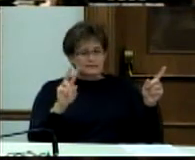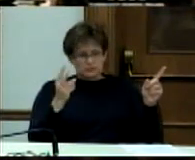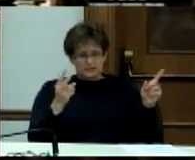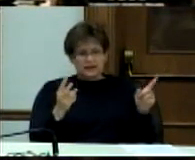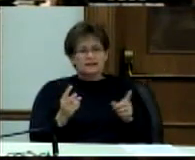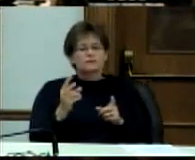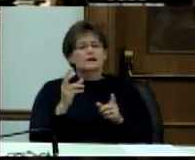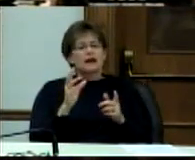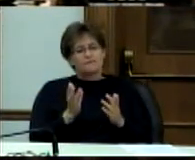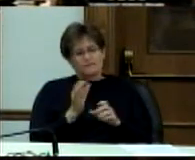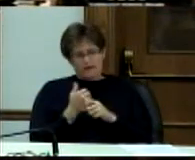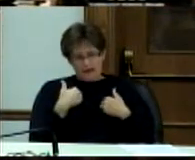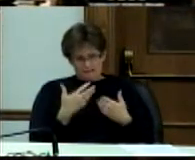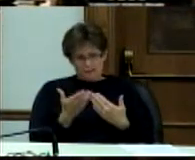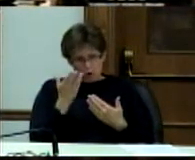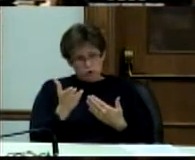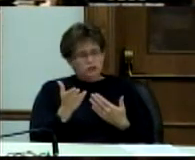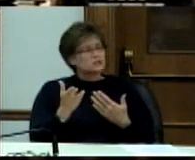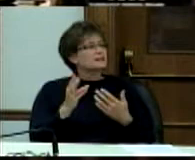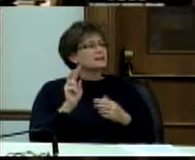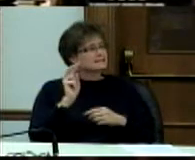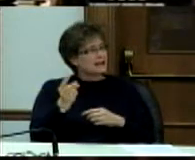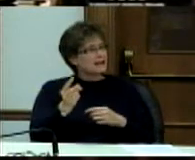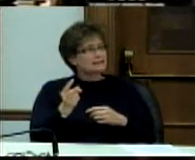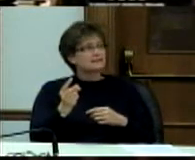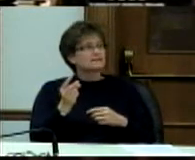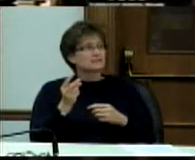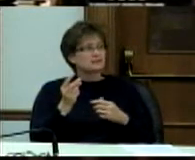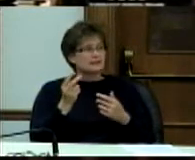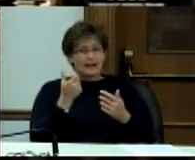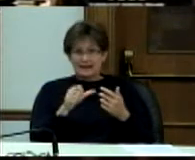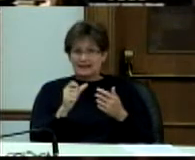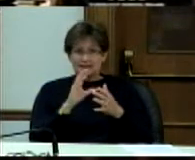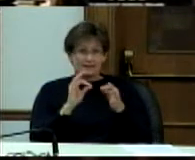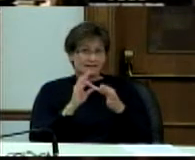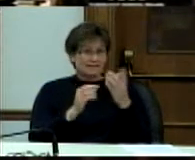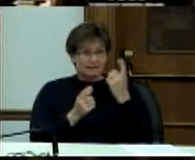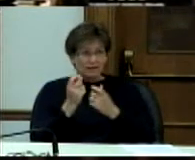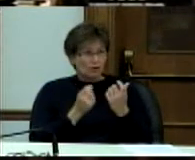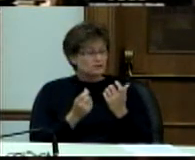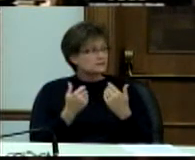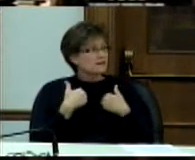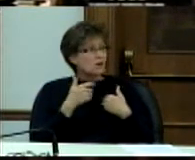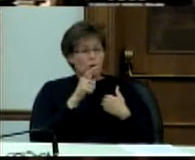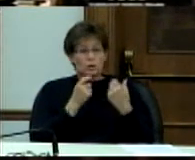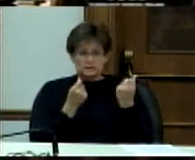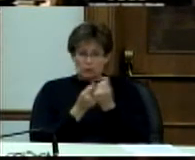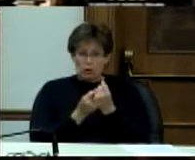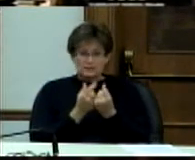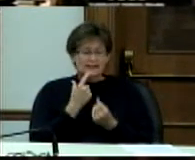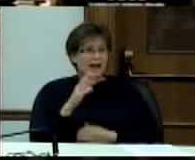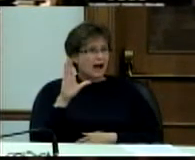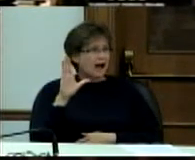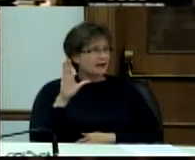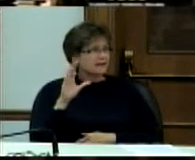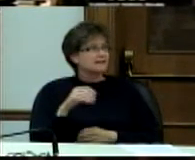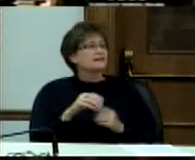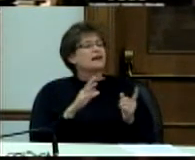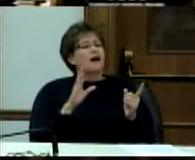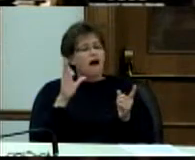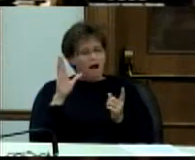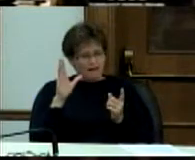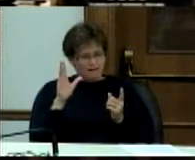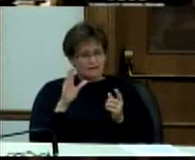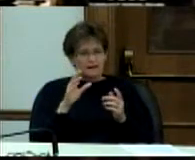to approve. All those in favor, any further questions or comments? All those in favor signify by saying